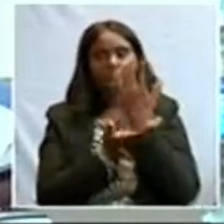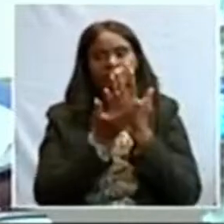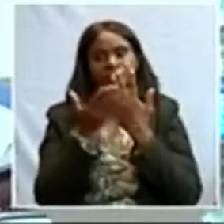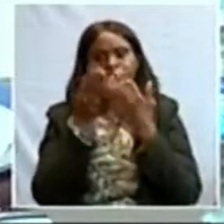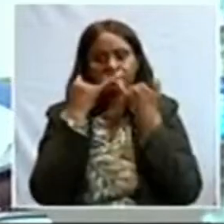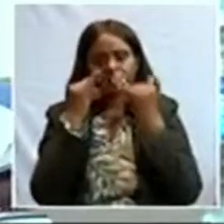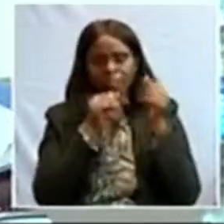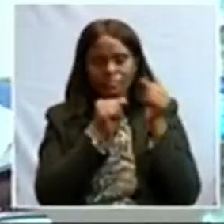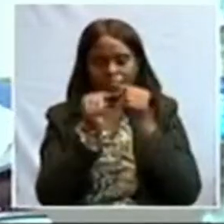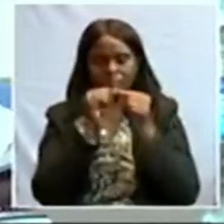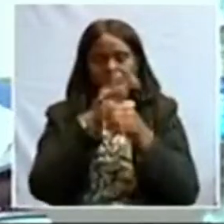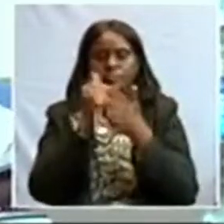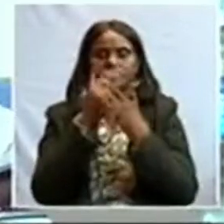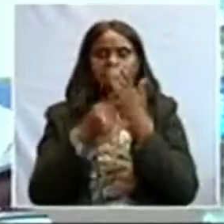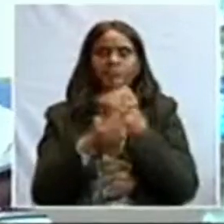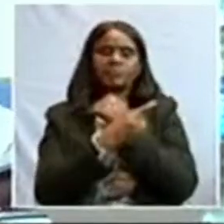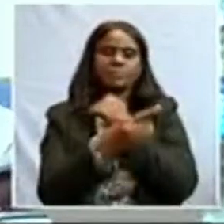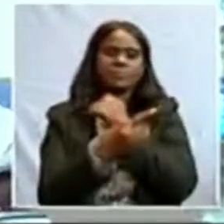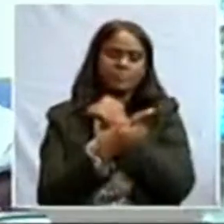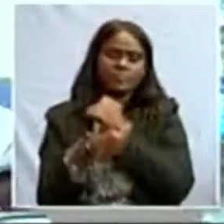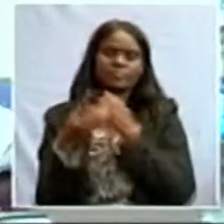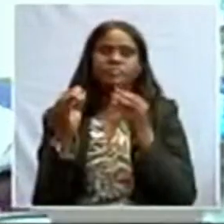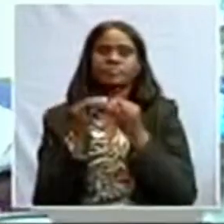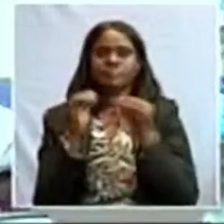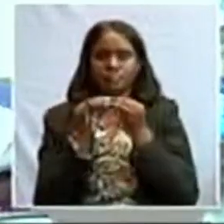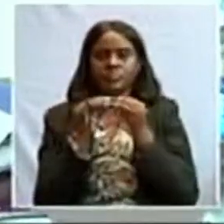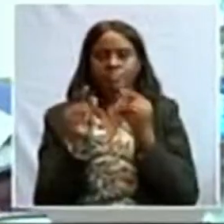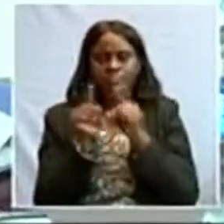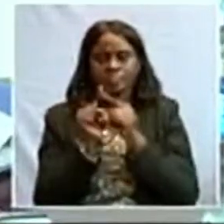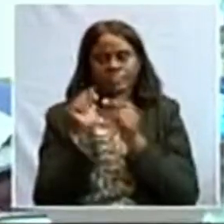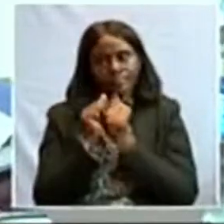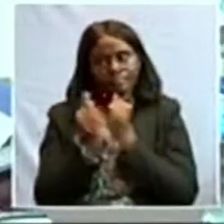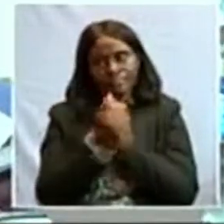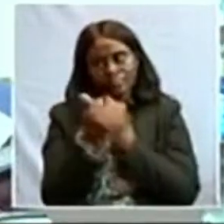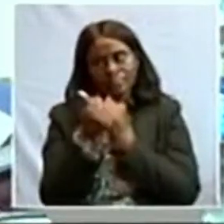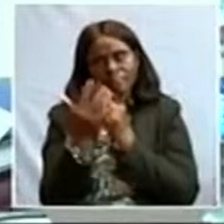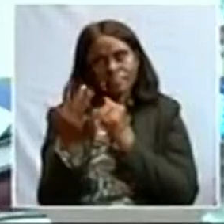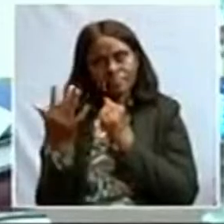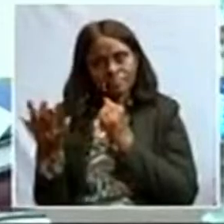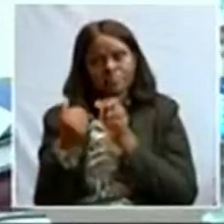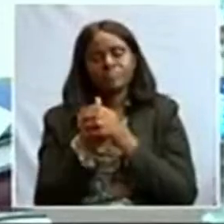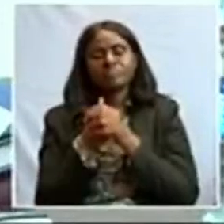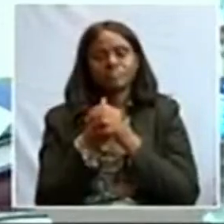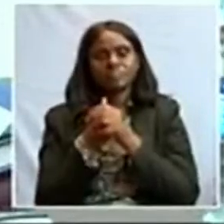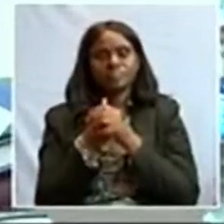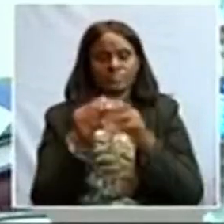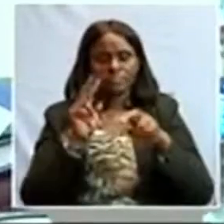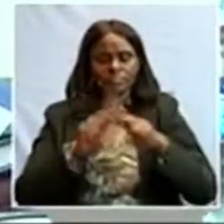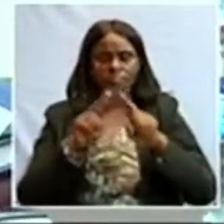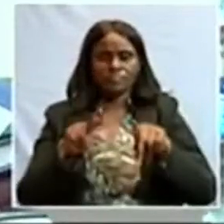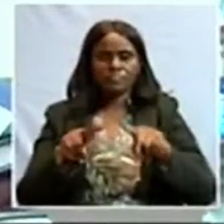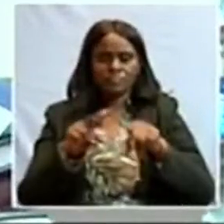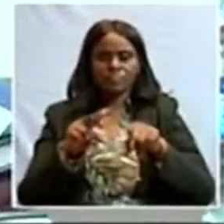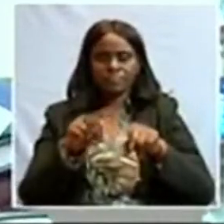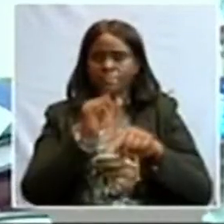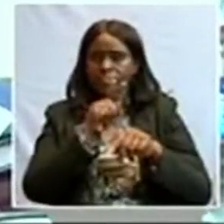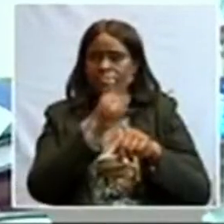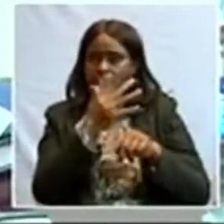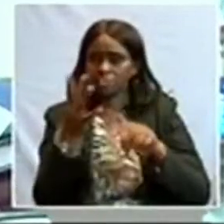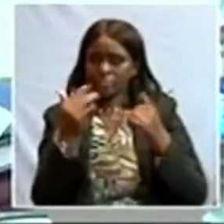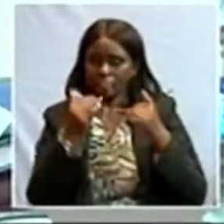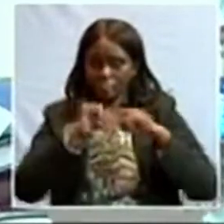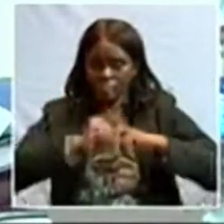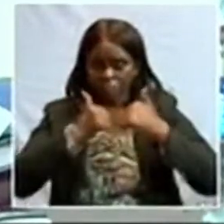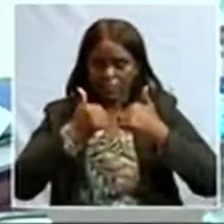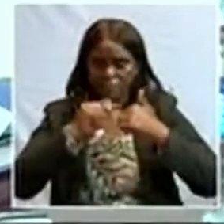information system of devolved departments, among others. Chair, as things stand, we